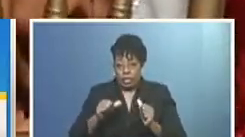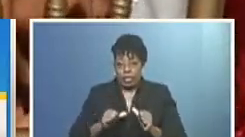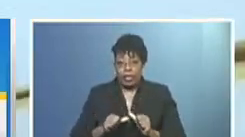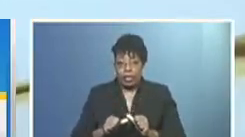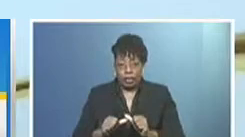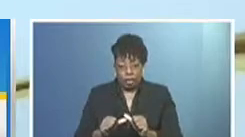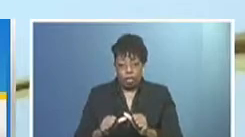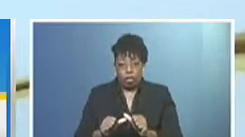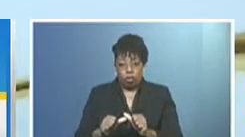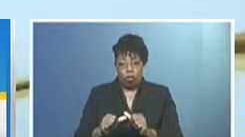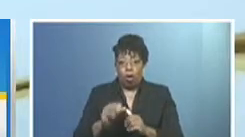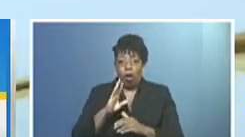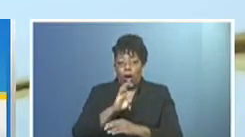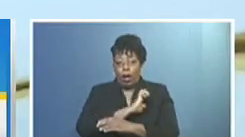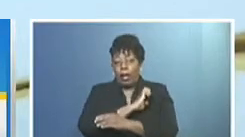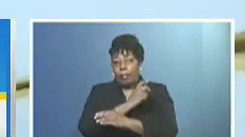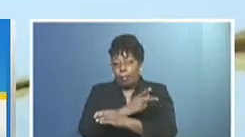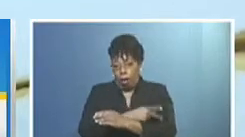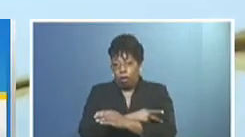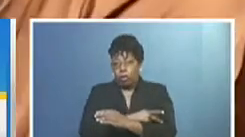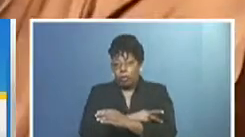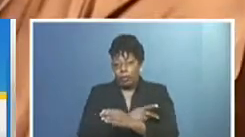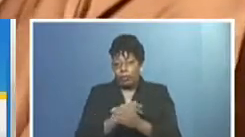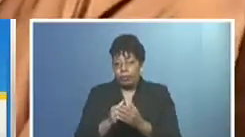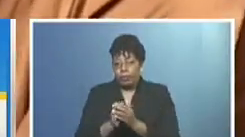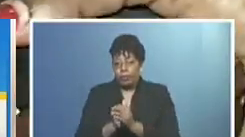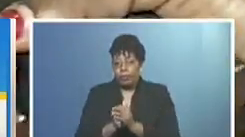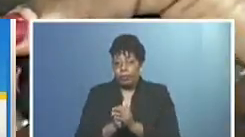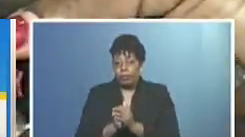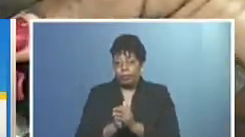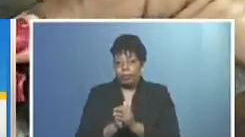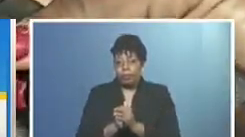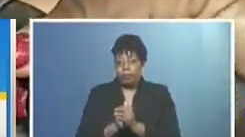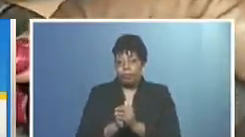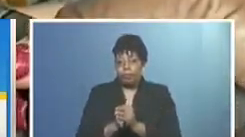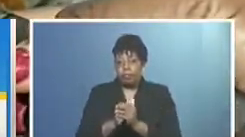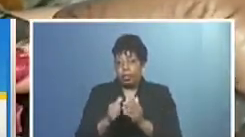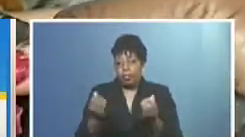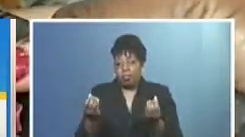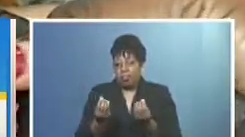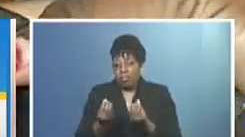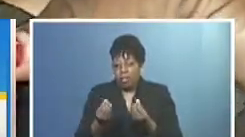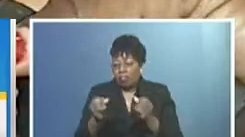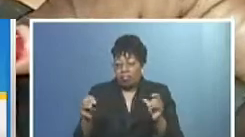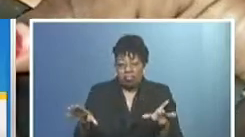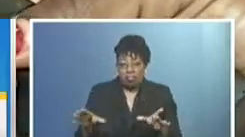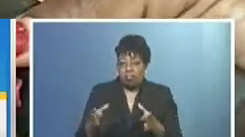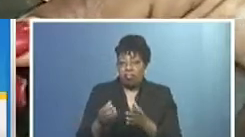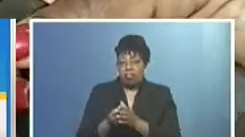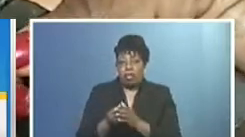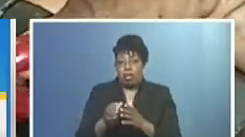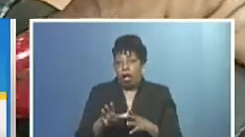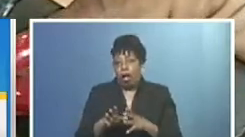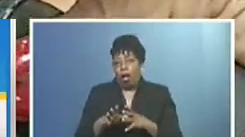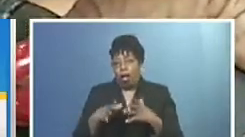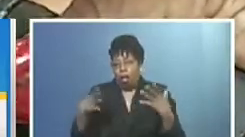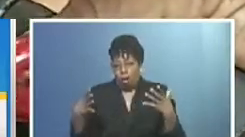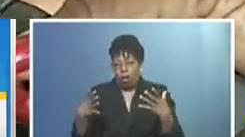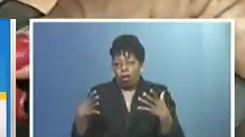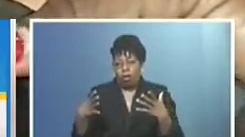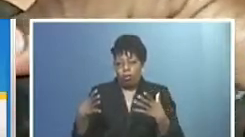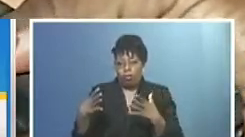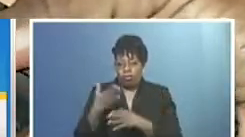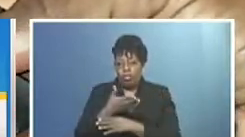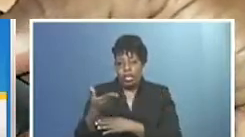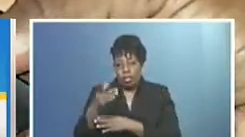continue her empowerment platform. Even though there hasn't been anything disastrous, thank God, there are still a lot of amazing causes out there that